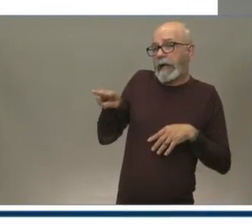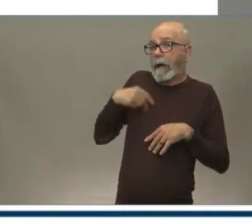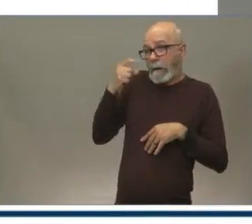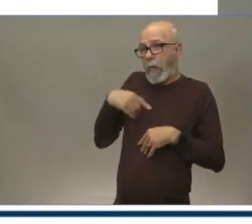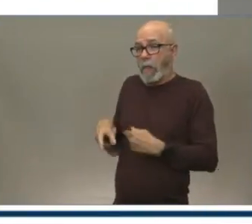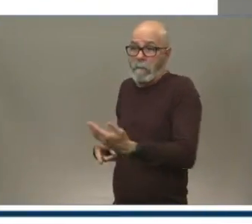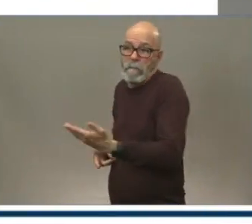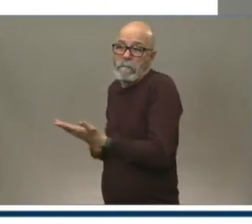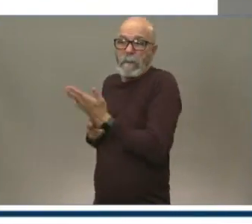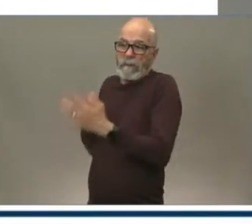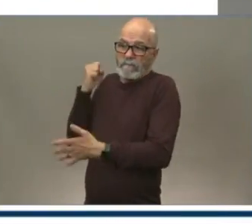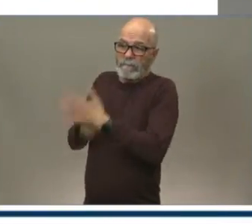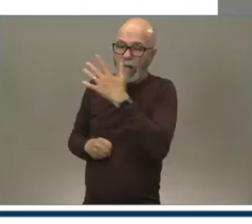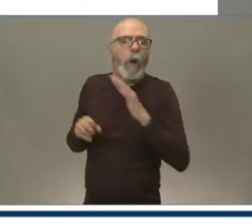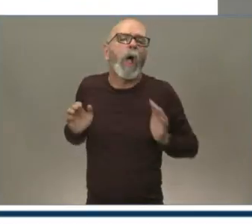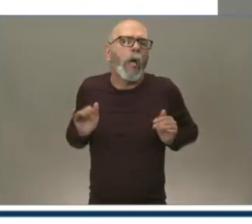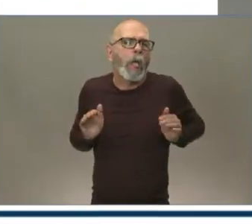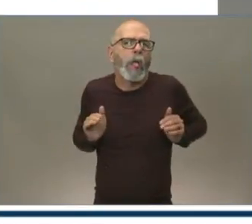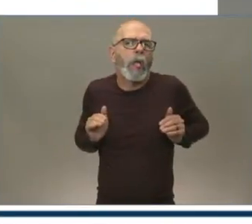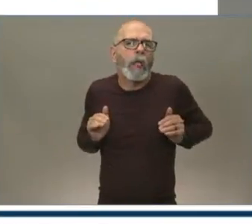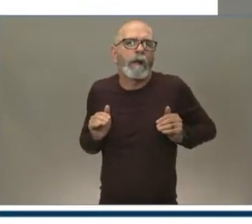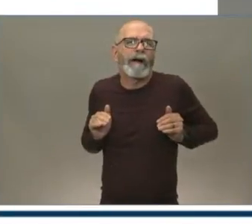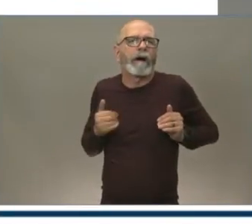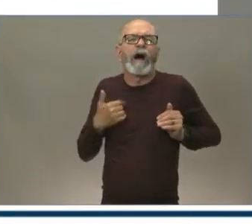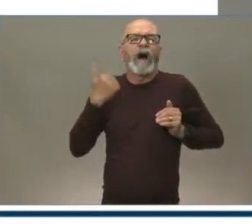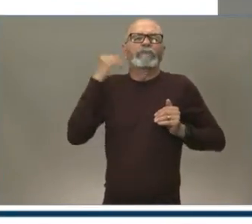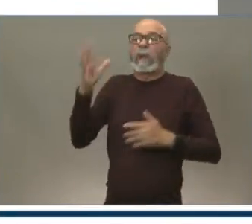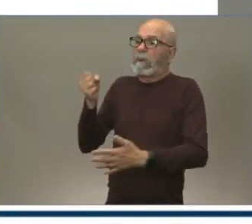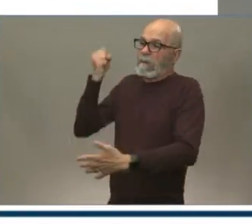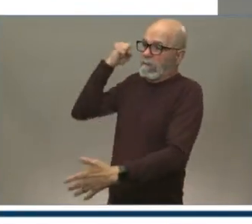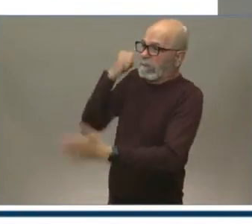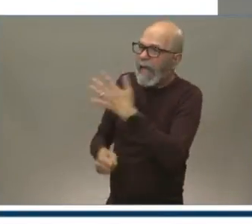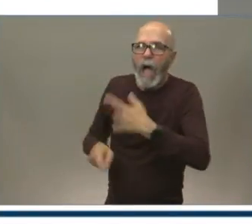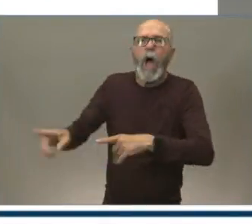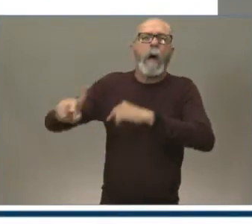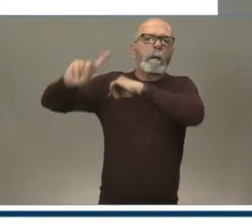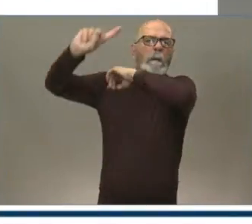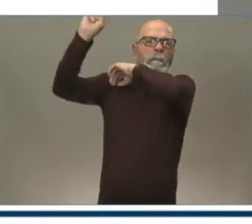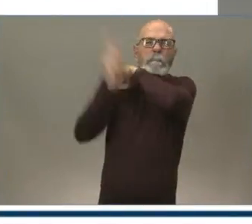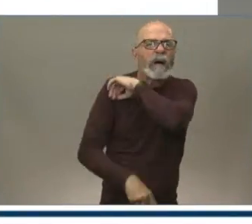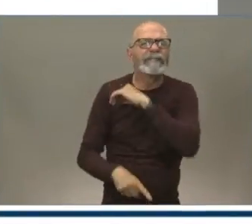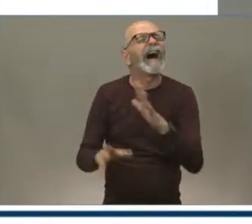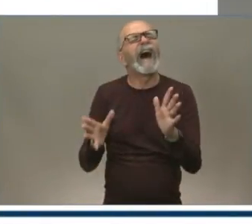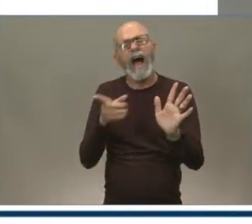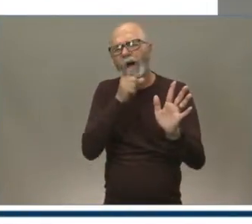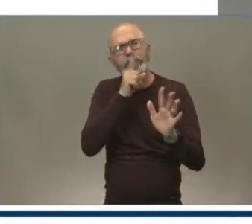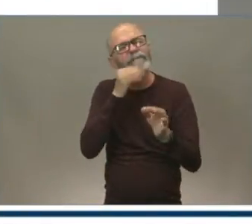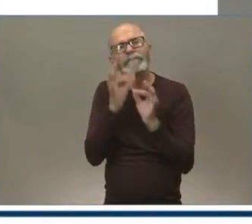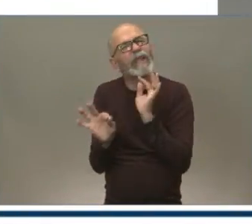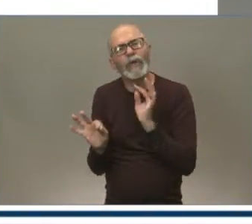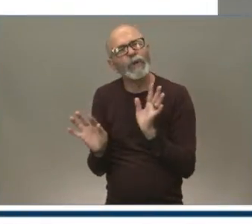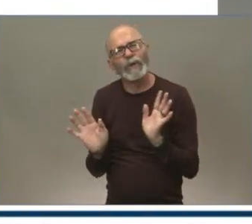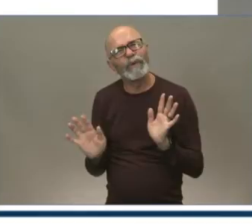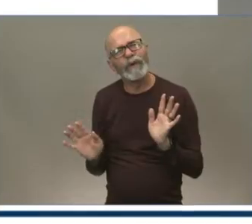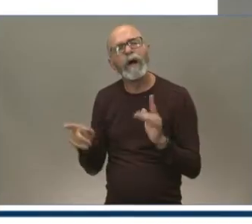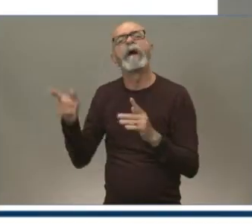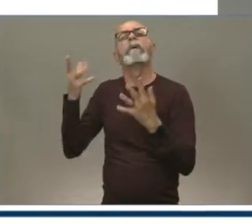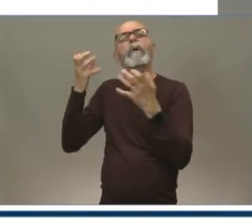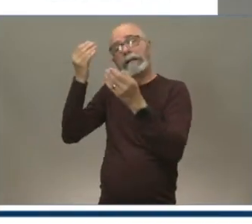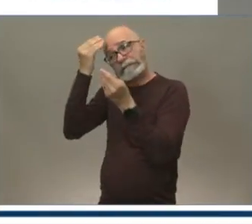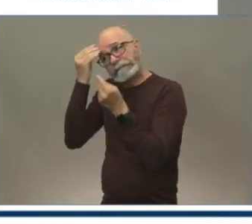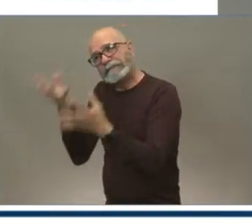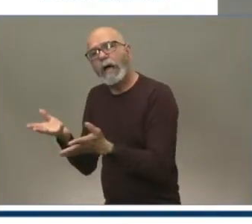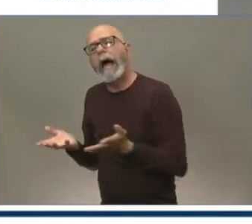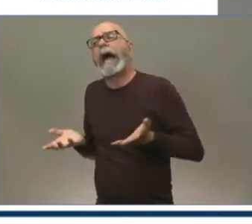our investigation ultimately is not to try to find somebody to penalize them. We'll pass information along if we get